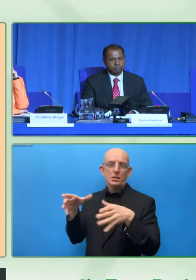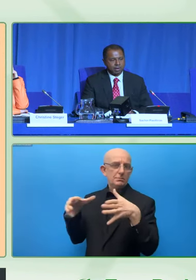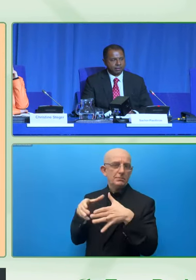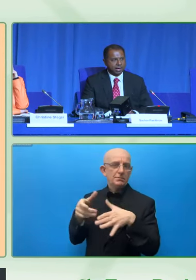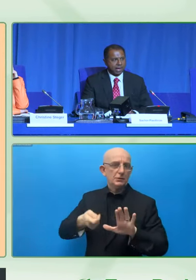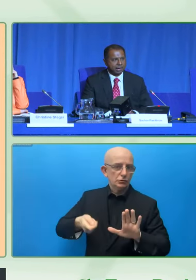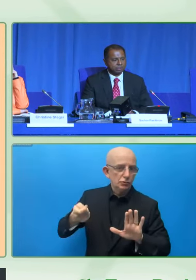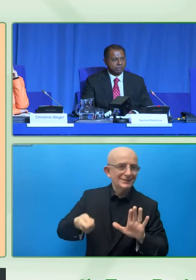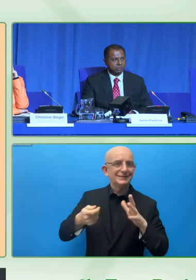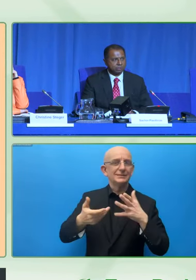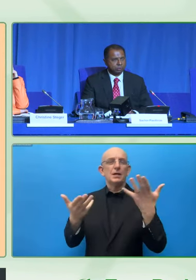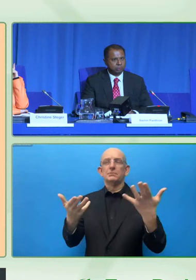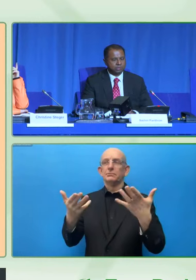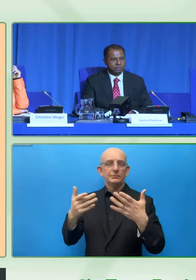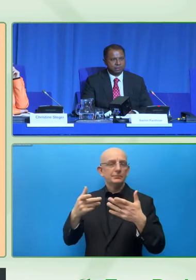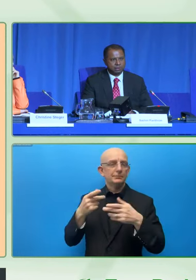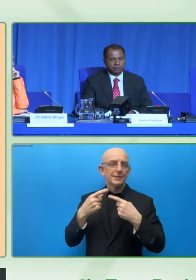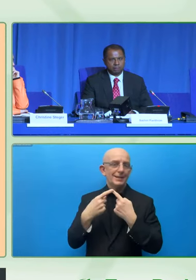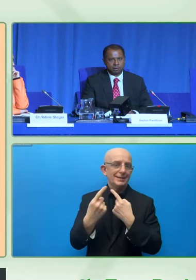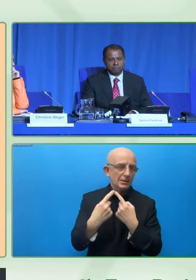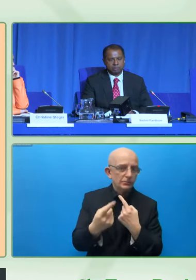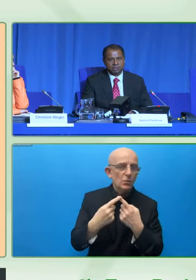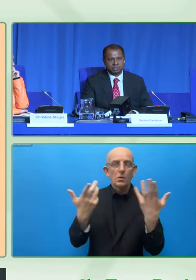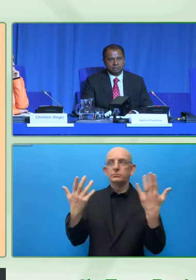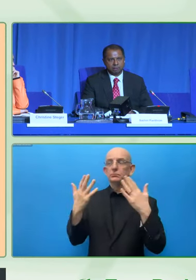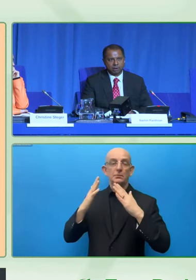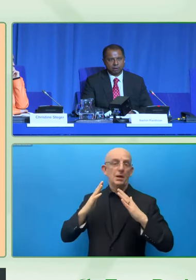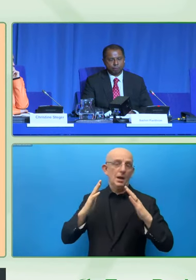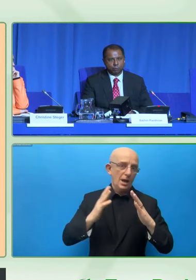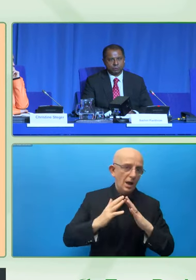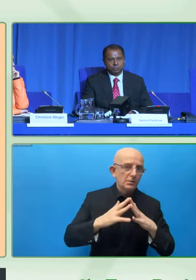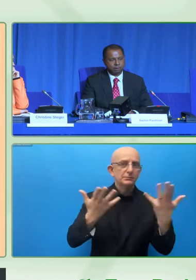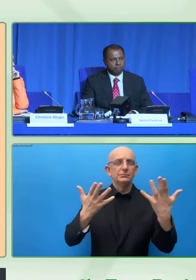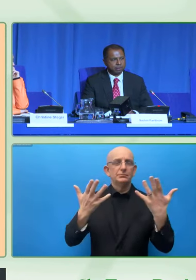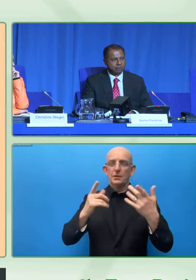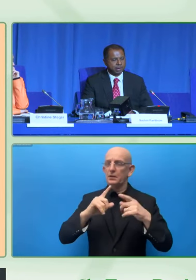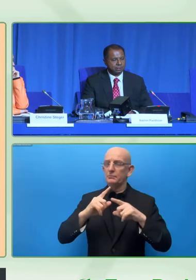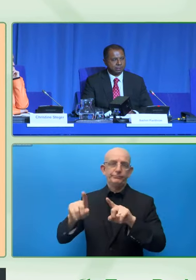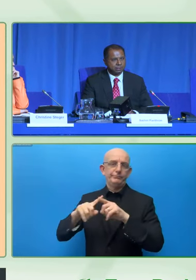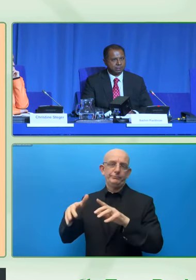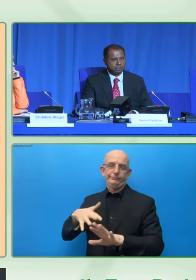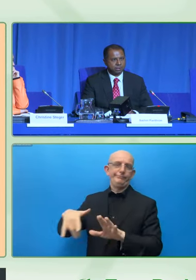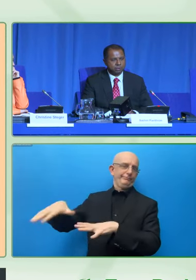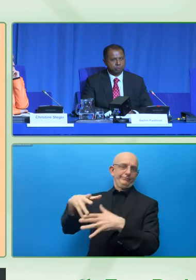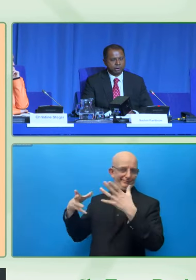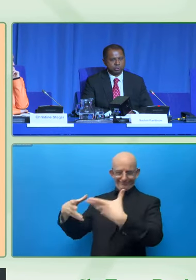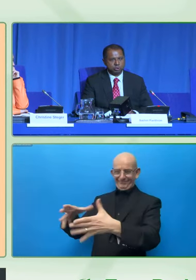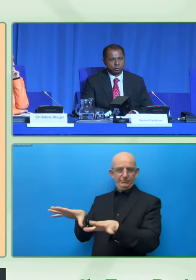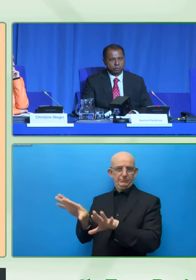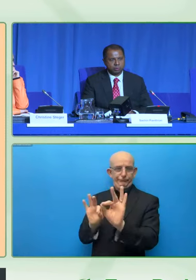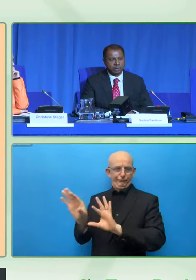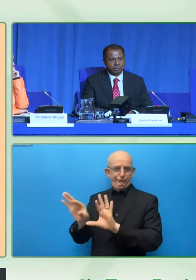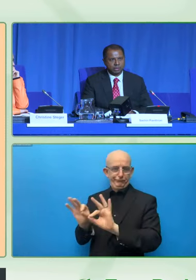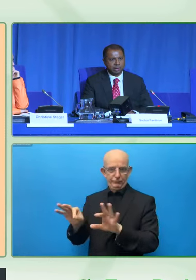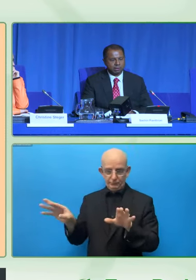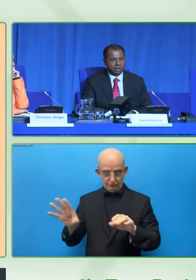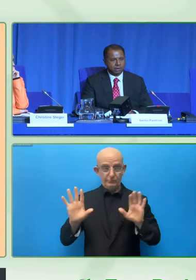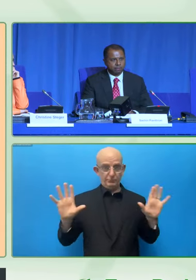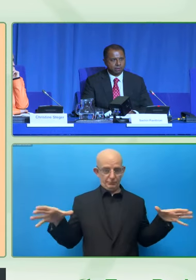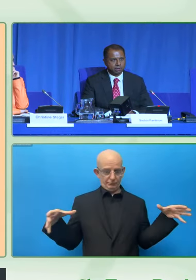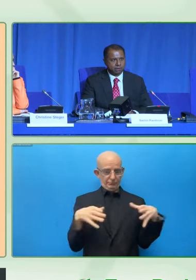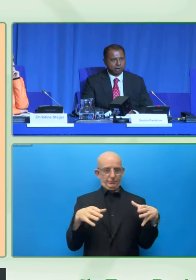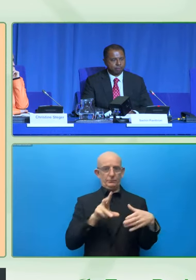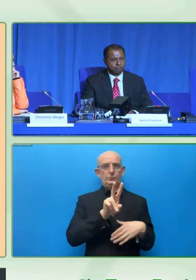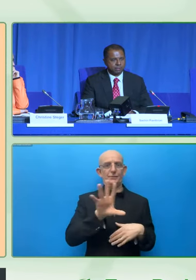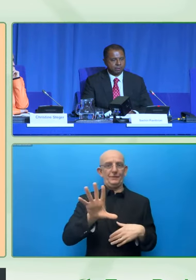have direct access to the senior level of these enforcing federal agencies to ensure that they